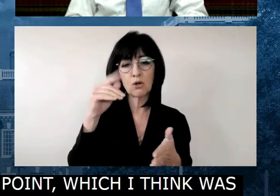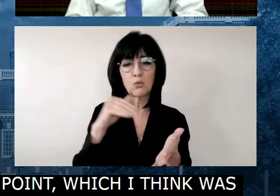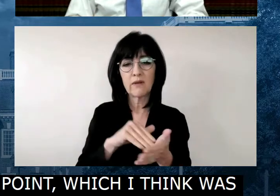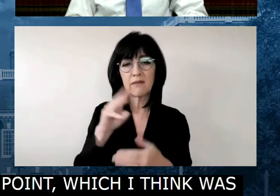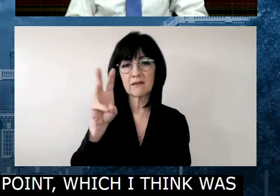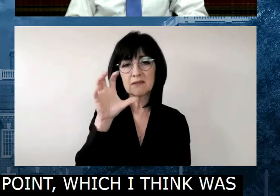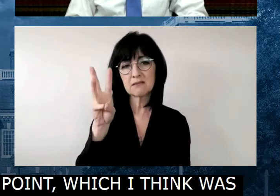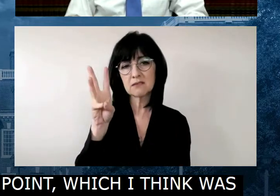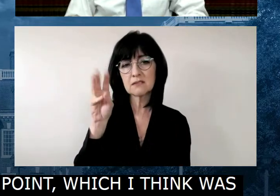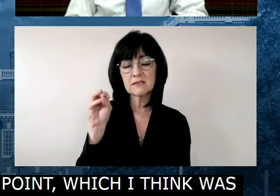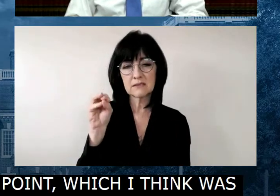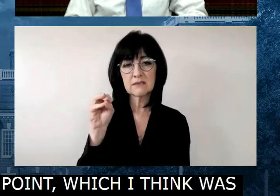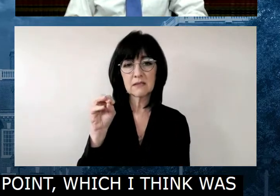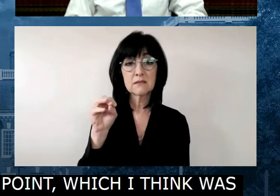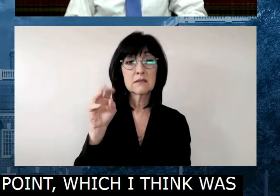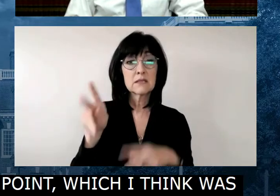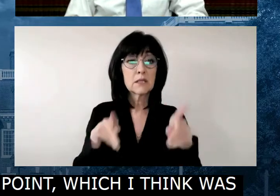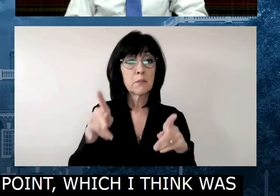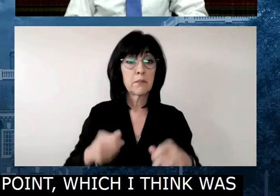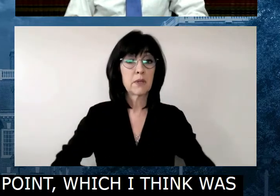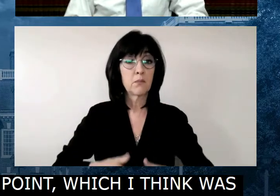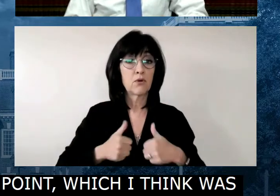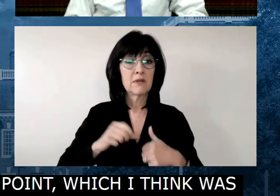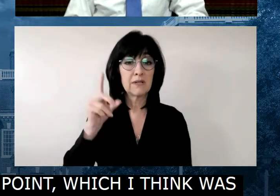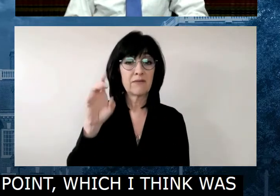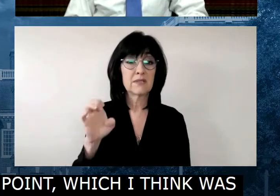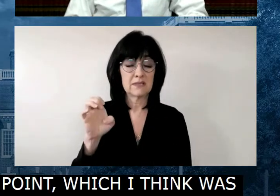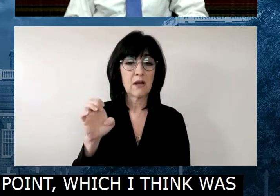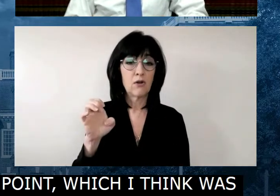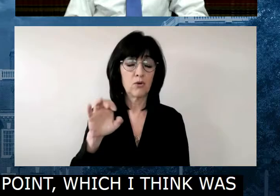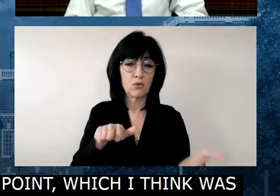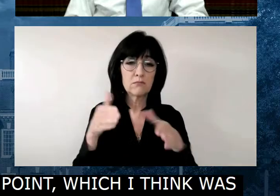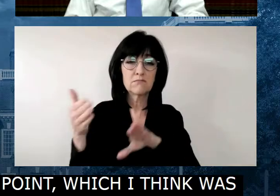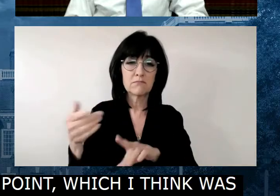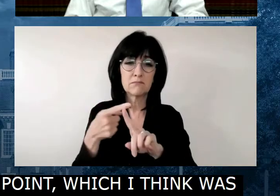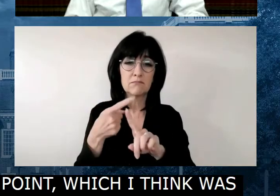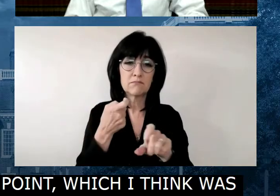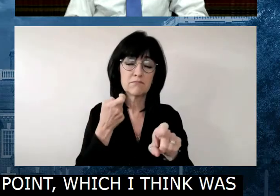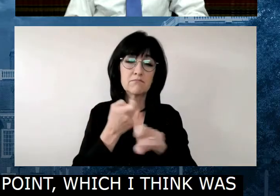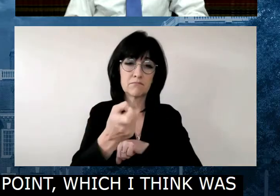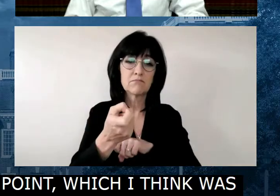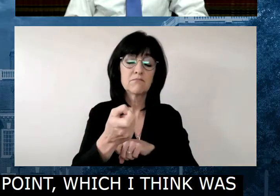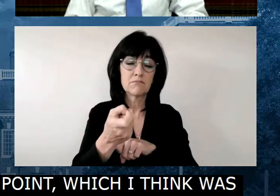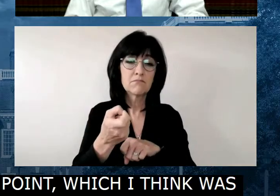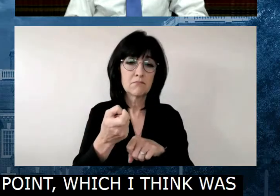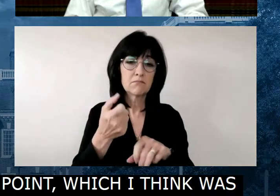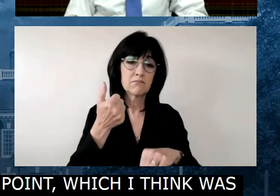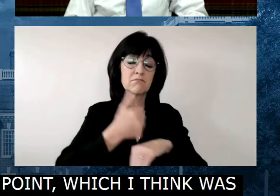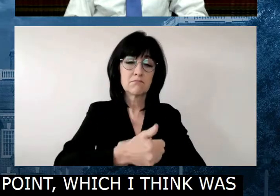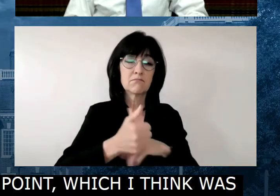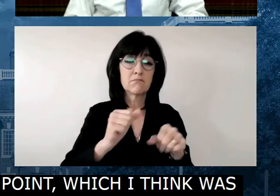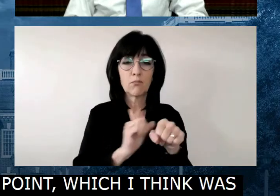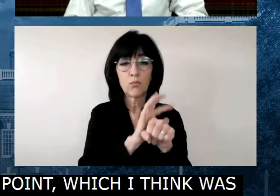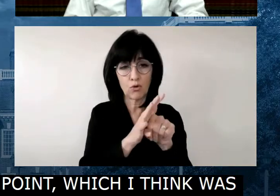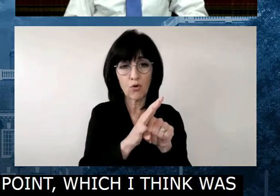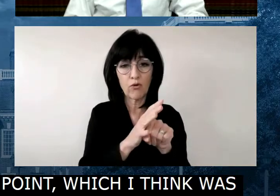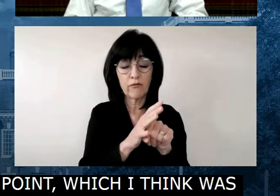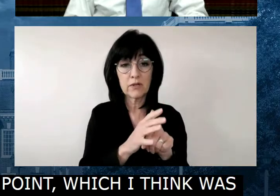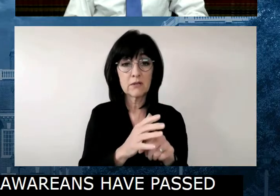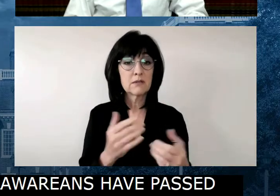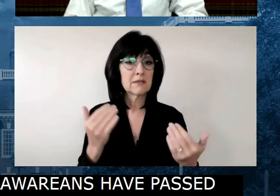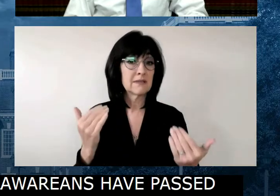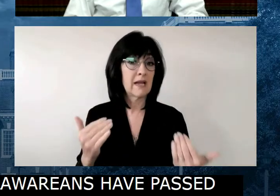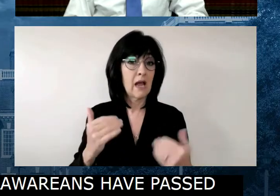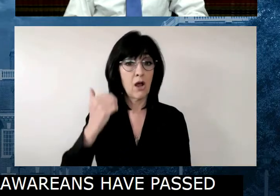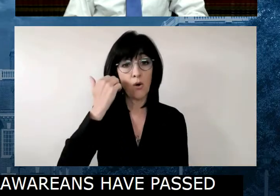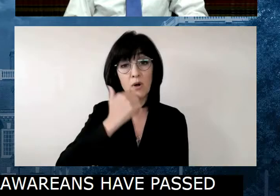Delawareans have passed away from COVID-19. Although we don't see many deaths on a day-to-day basis, I think only 3 deaths